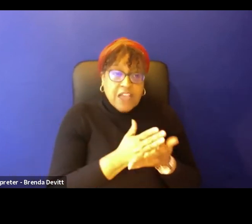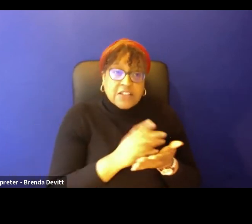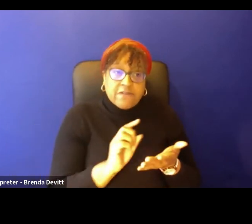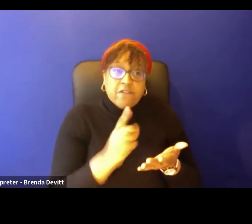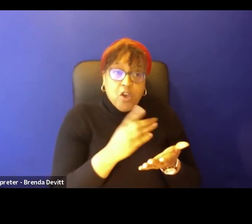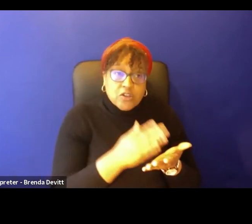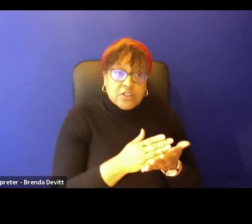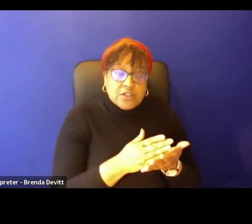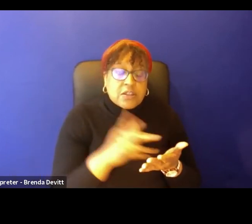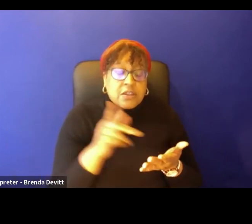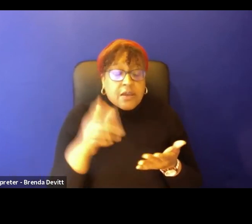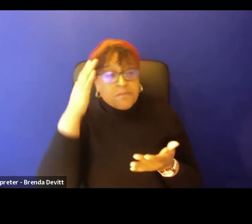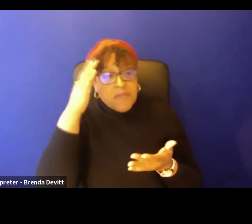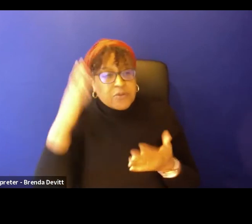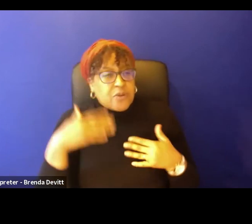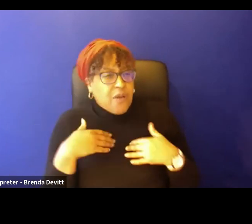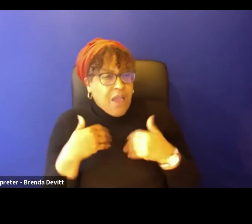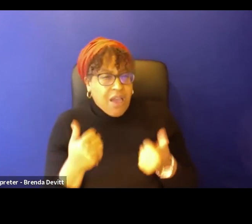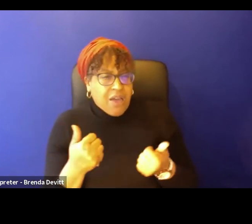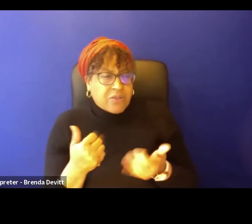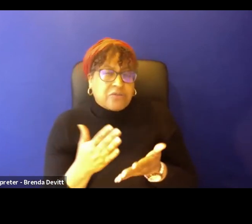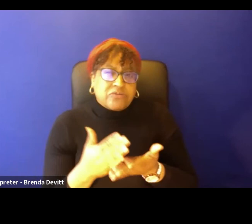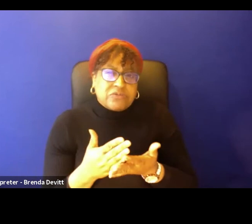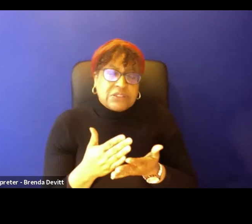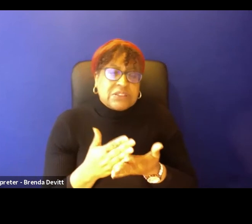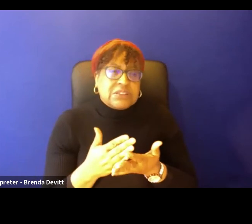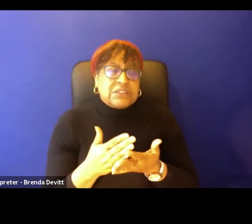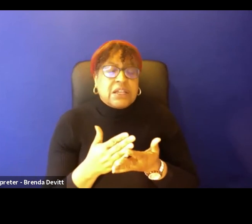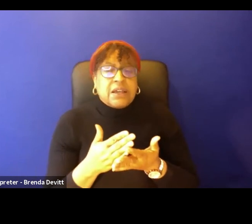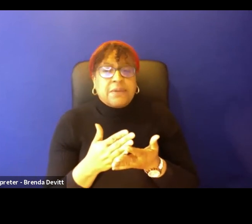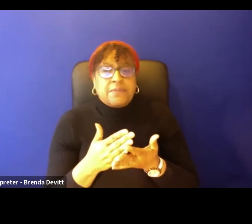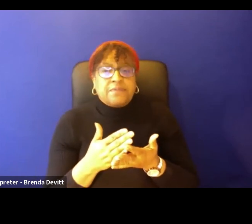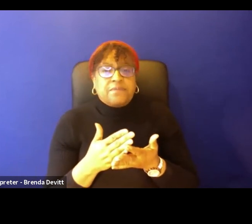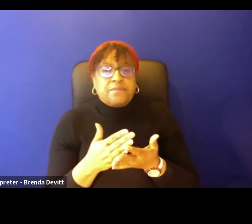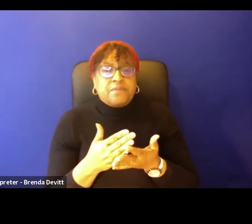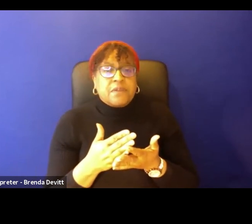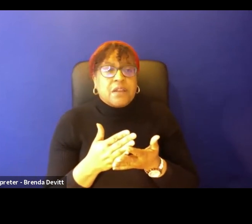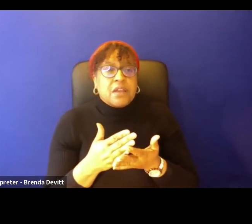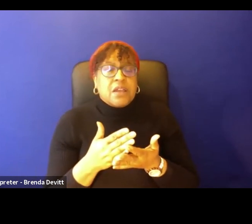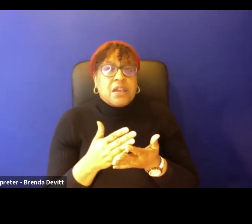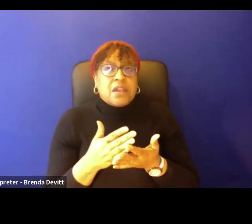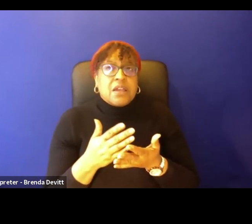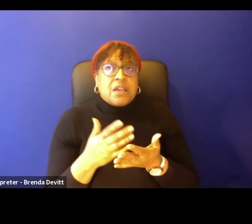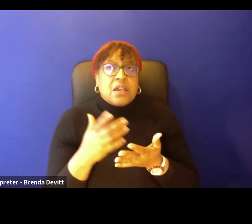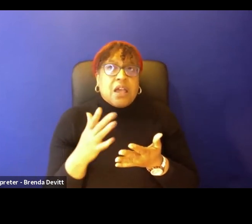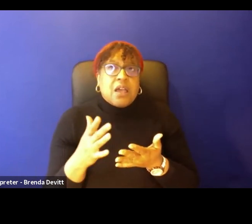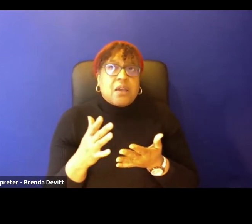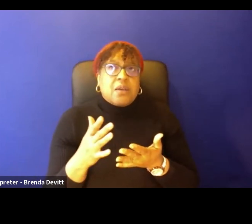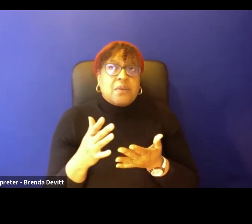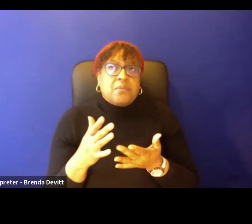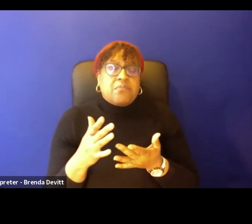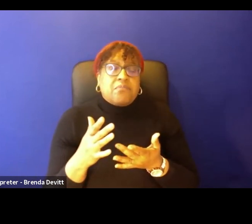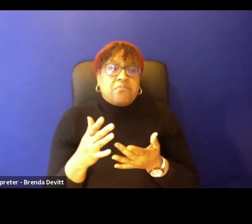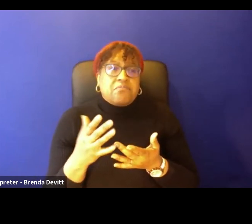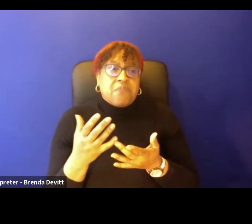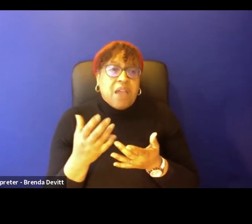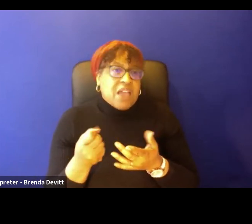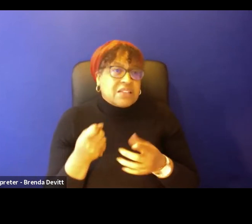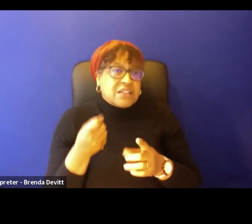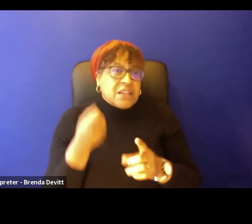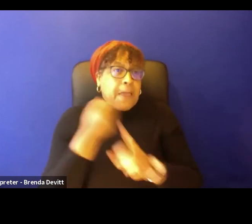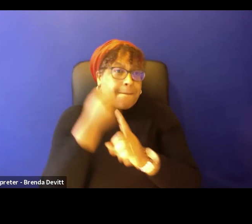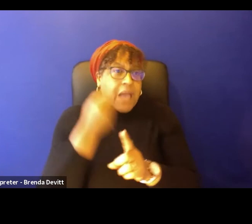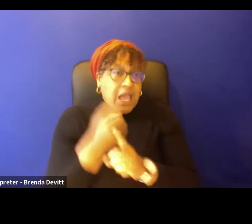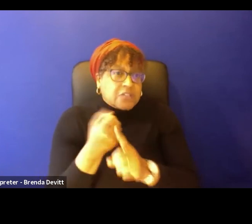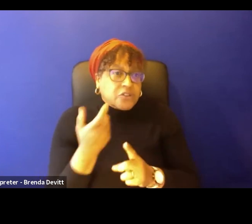mental health being, I mean, one of the slides I didn't include today was about the impact, and that mentions about mental health on